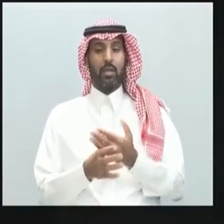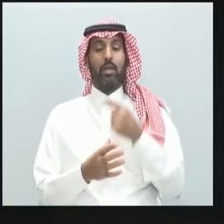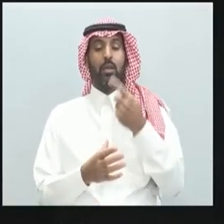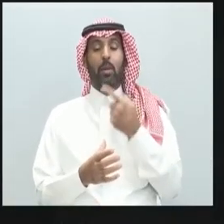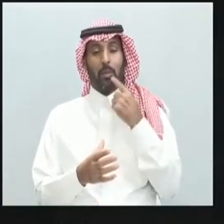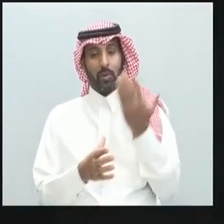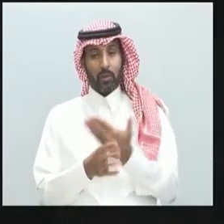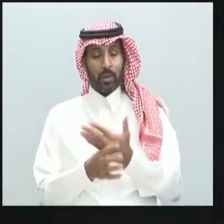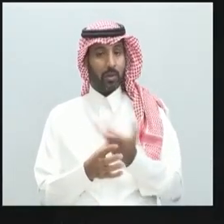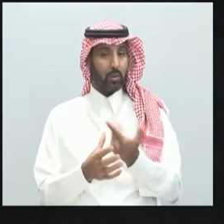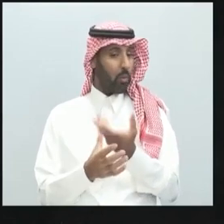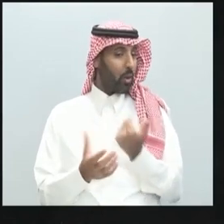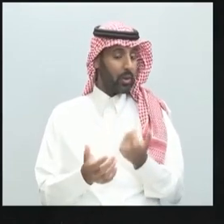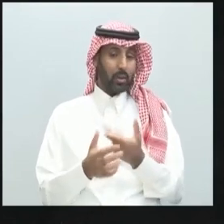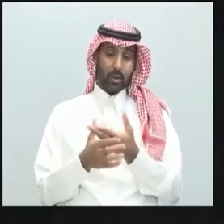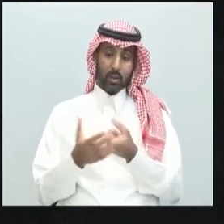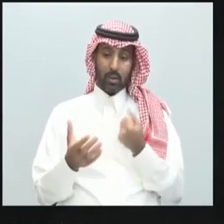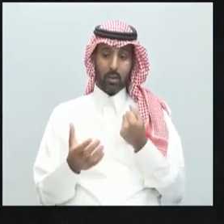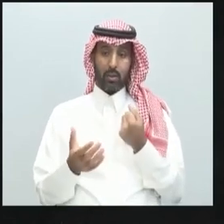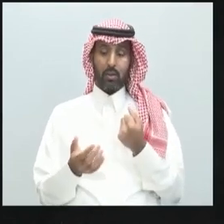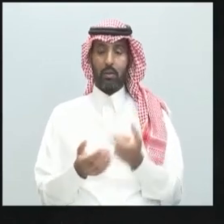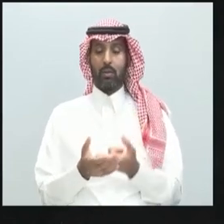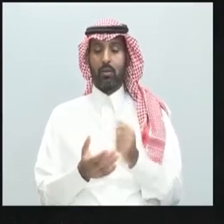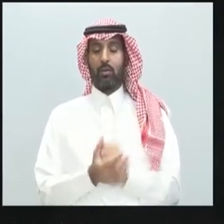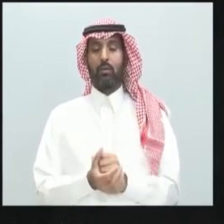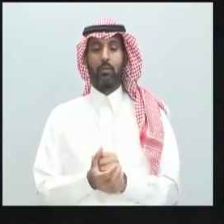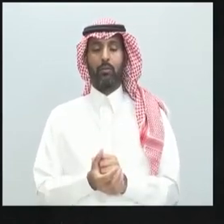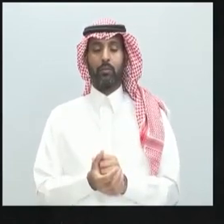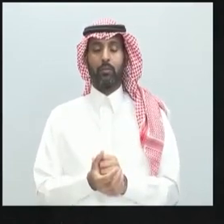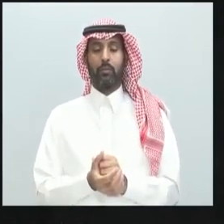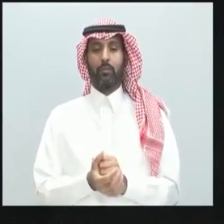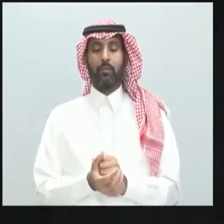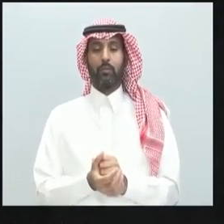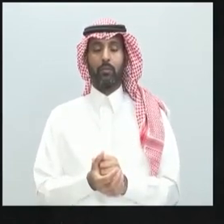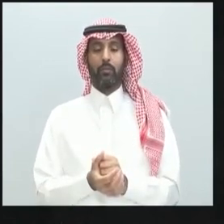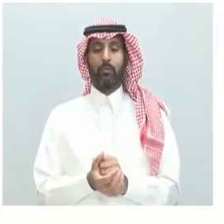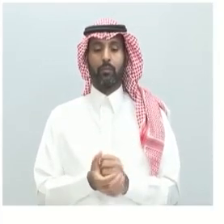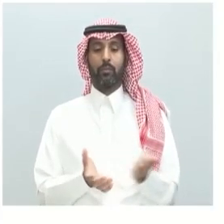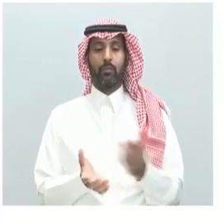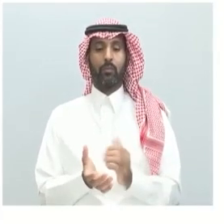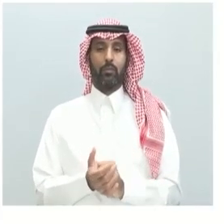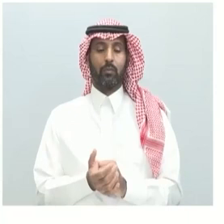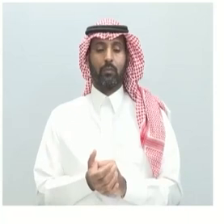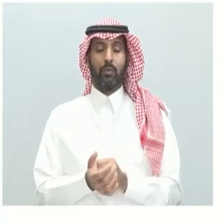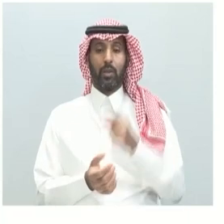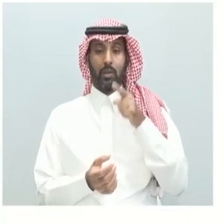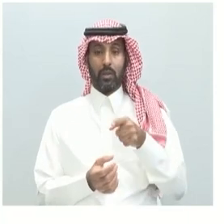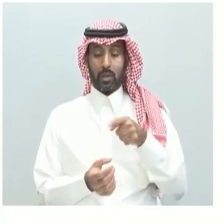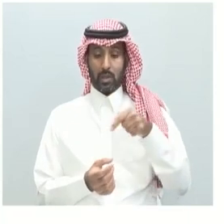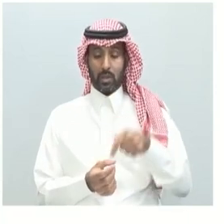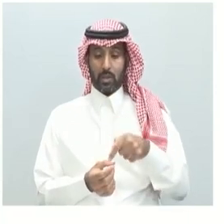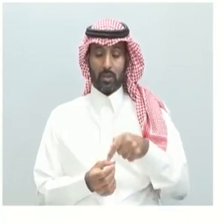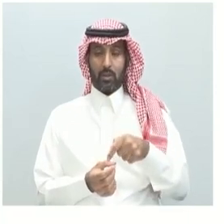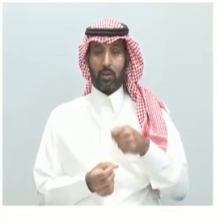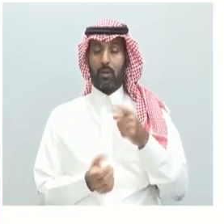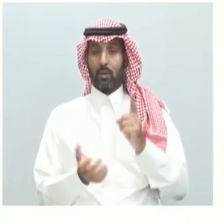and a result. The result and the cause of this result using the conditional if. The present facts, we